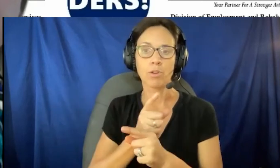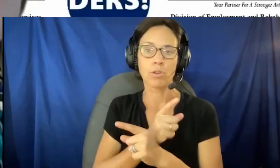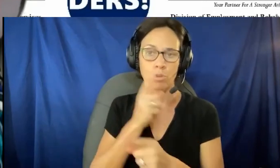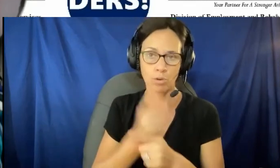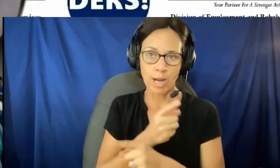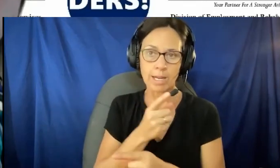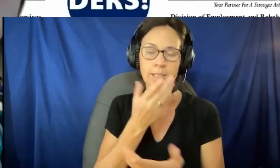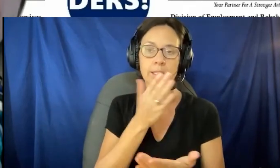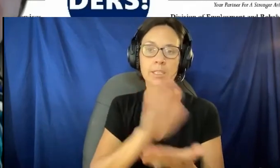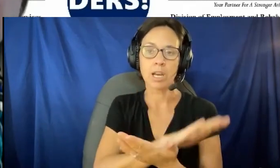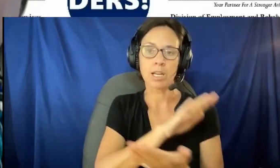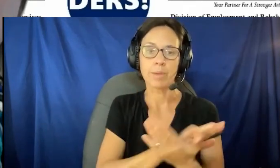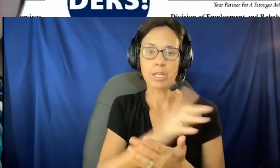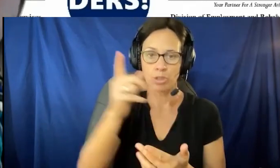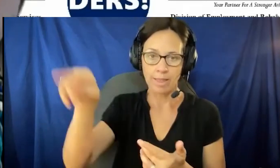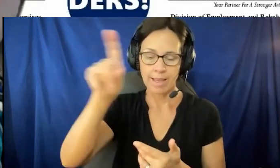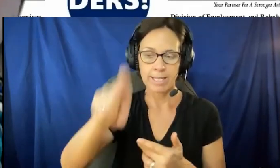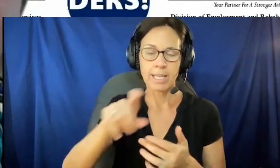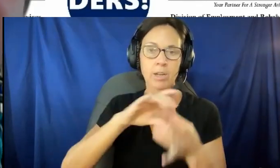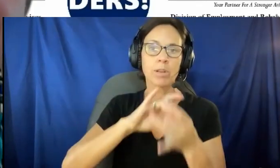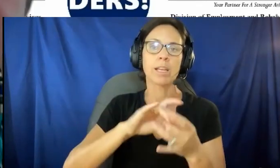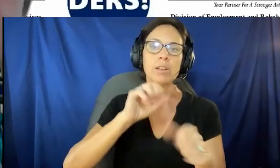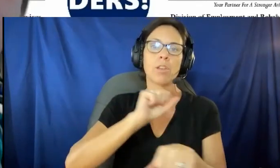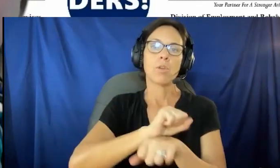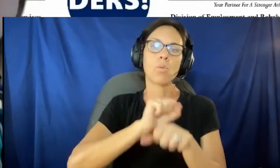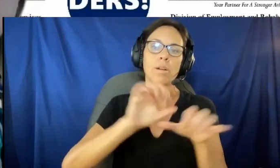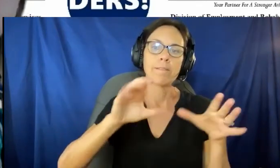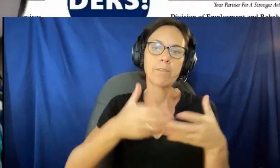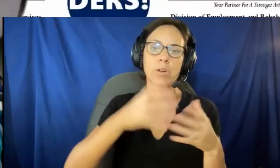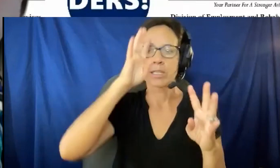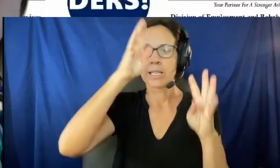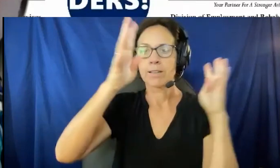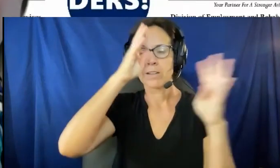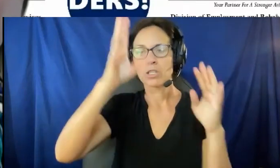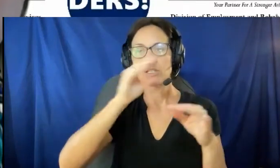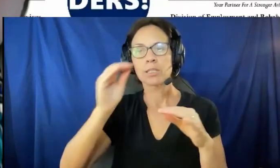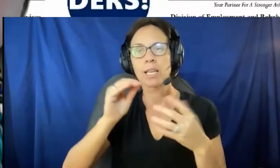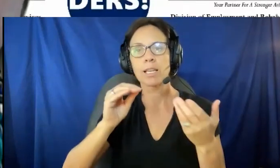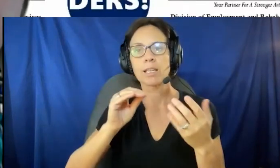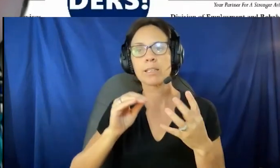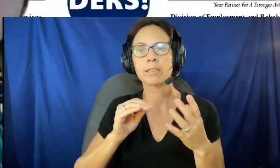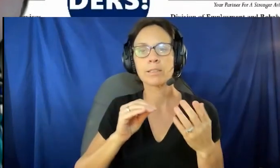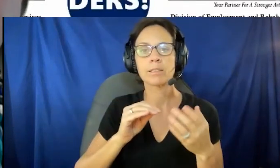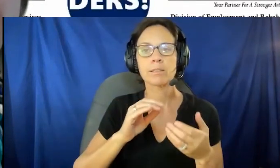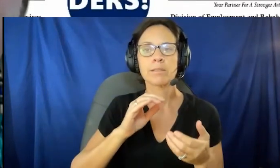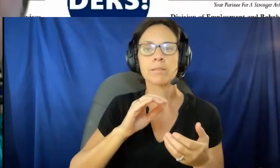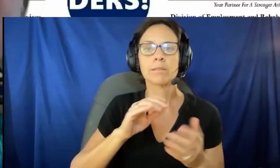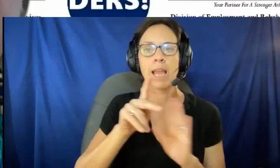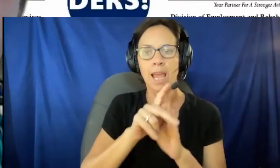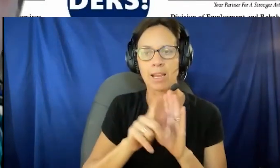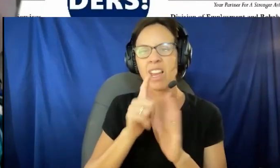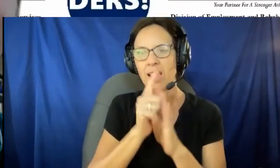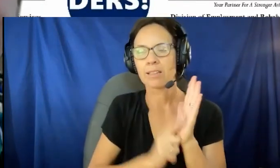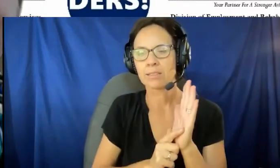need per the Workforce Innovations and Opportunities Act to have those services provided by